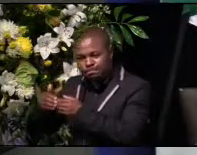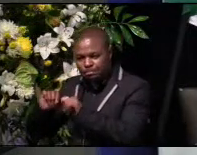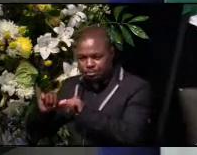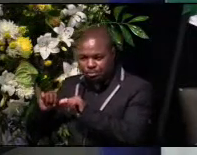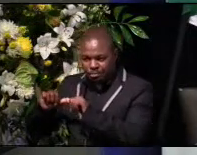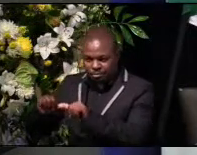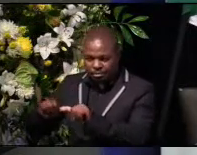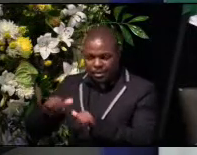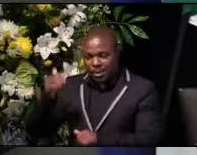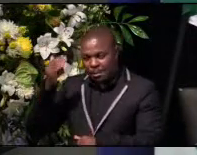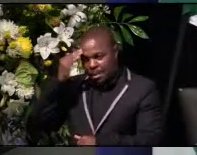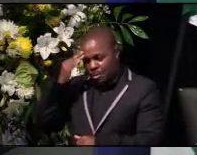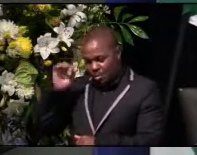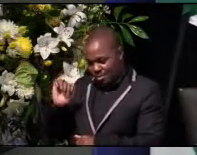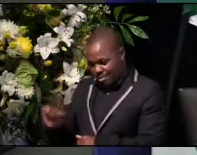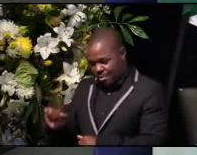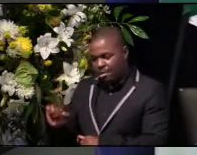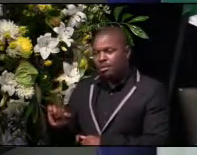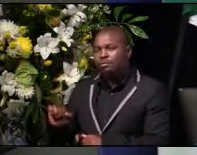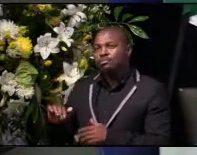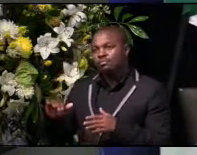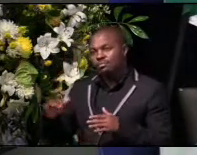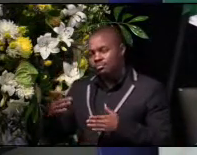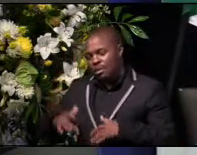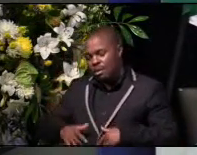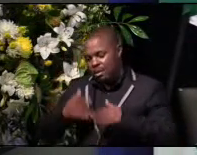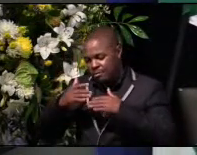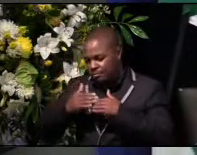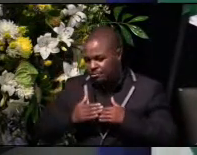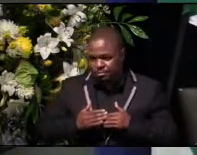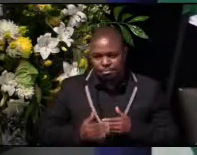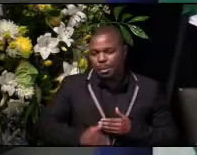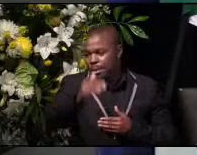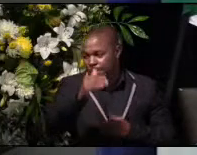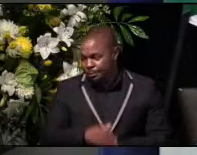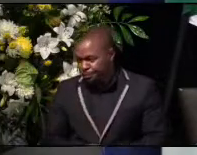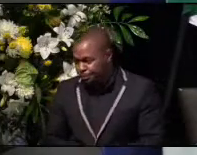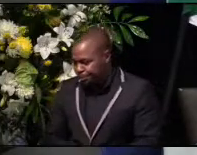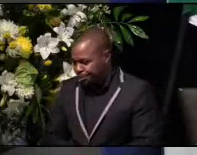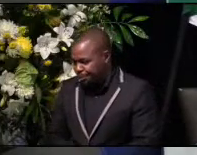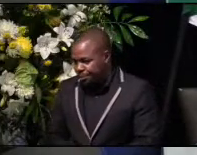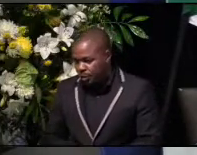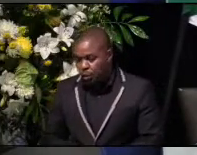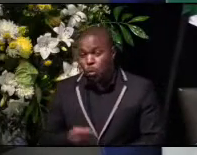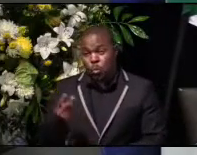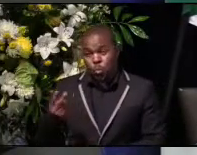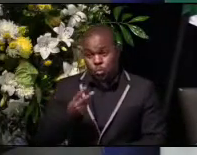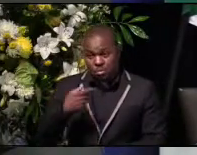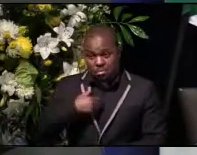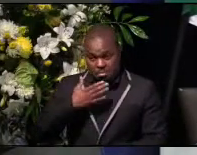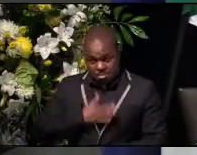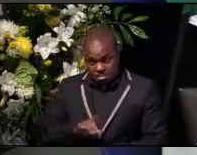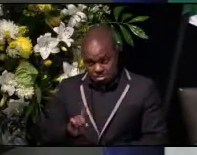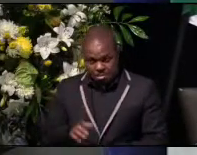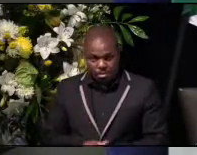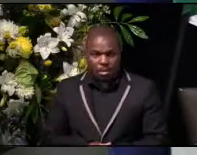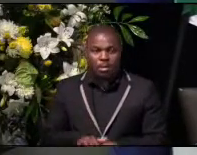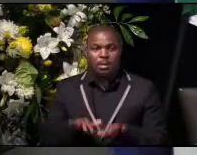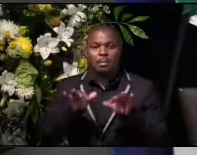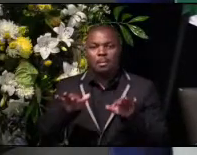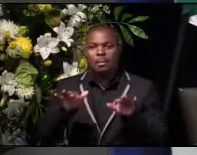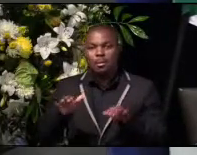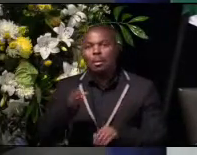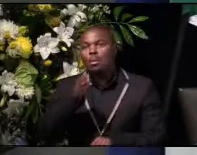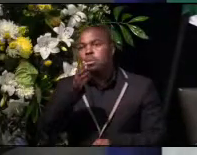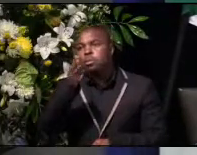his memory is indeed going to be living on um I would like also to thank those that